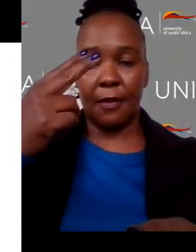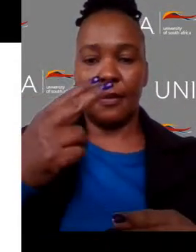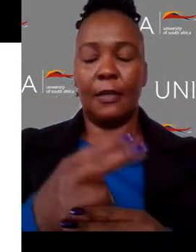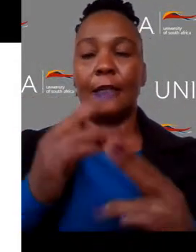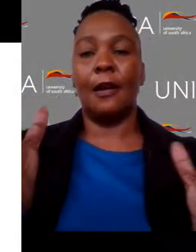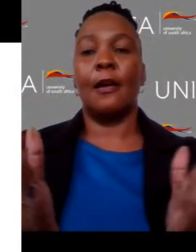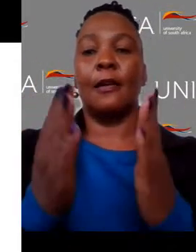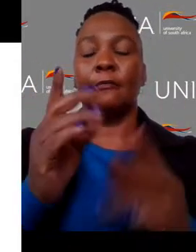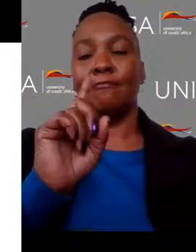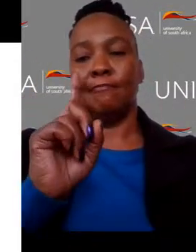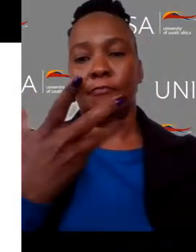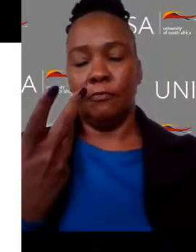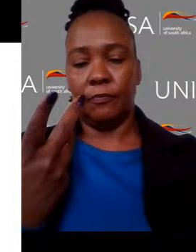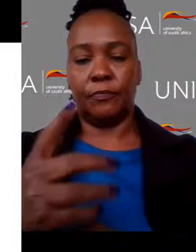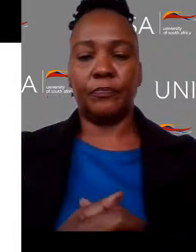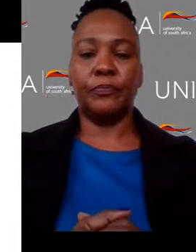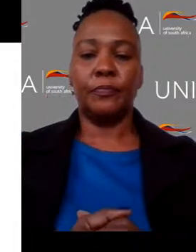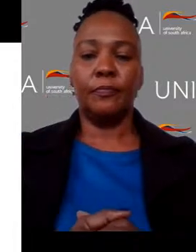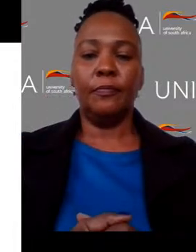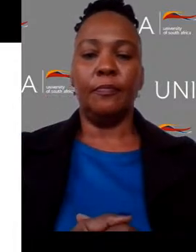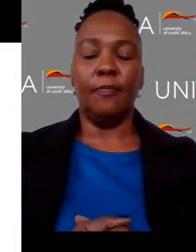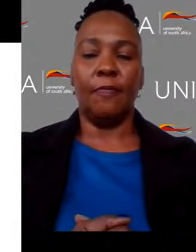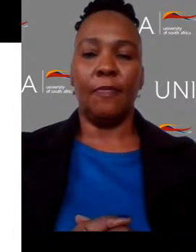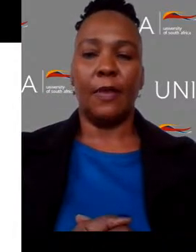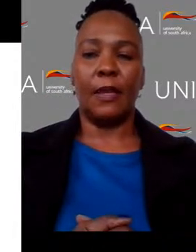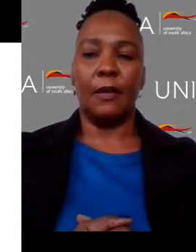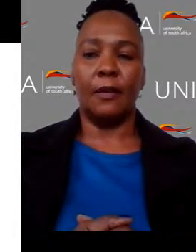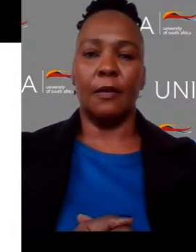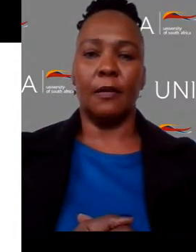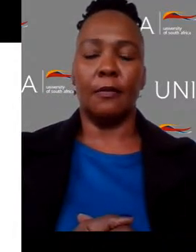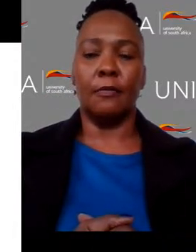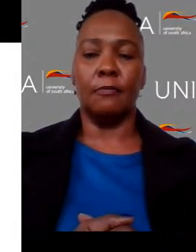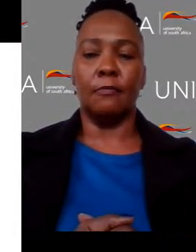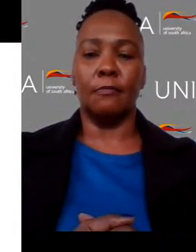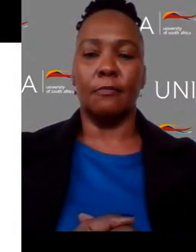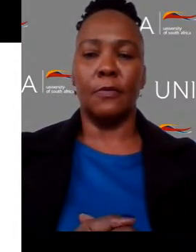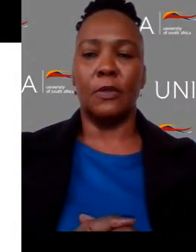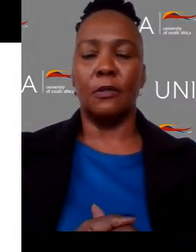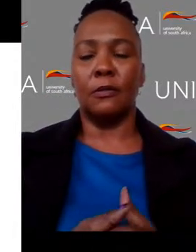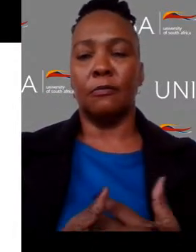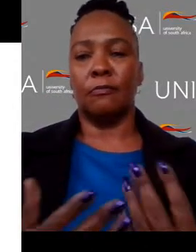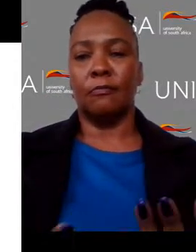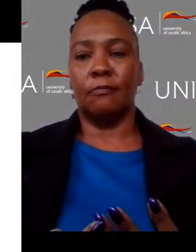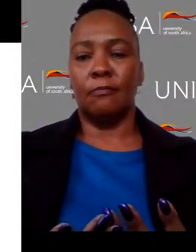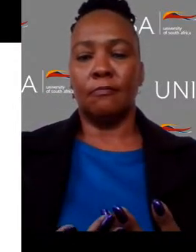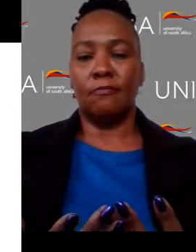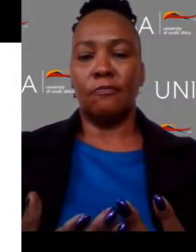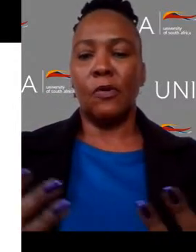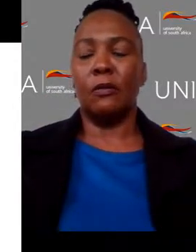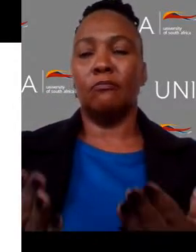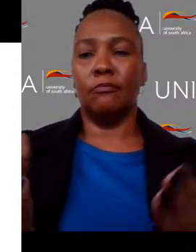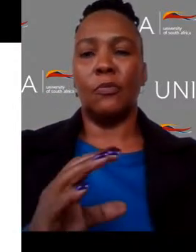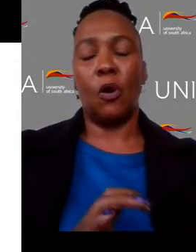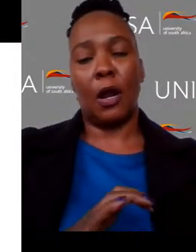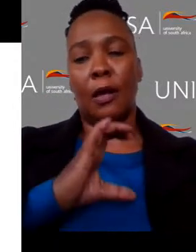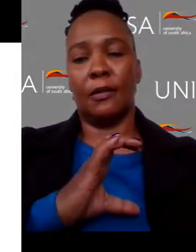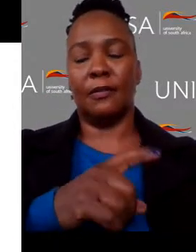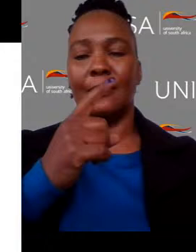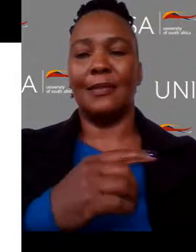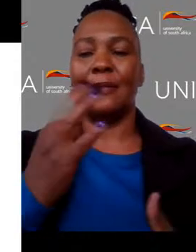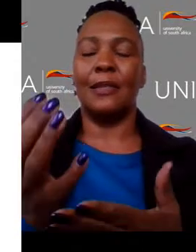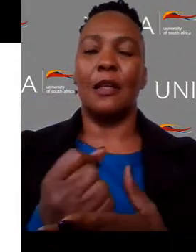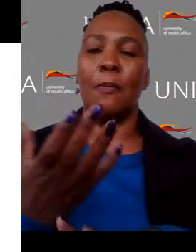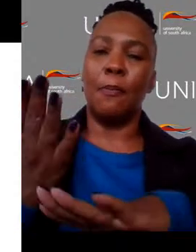courage. Now, this is when you have to uphold the highest standard of academic integrity. This takes a lot